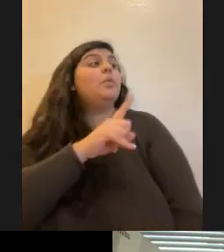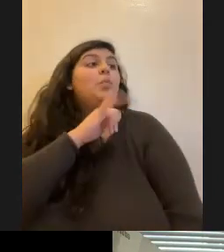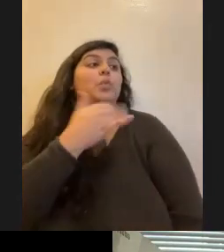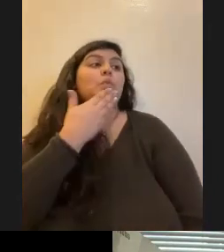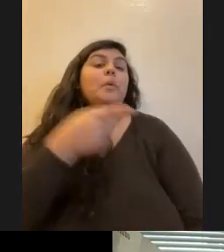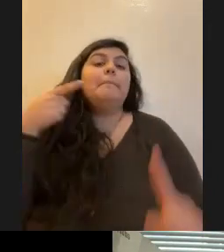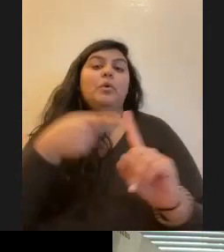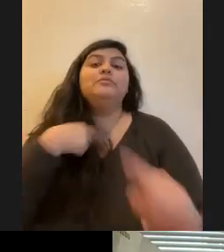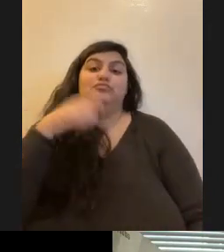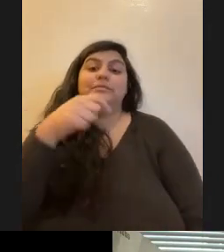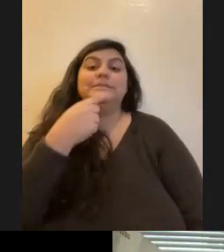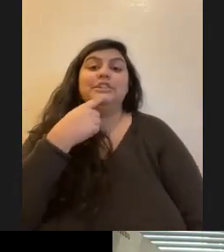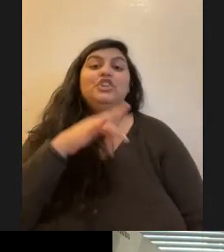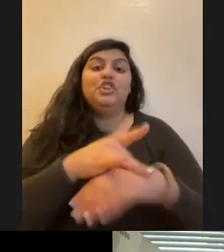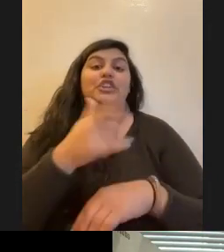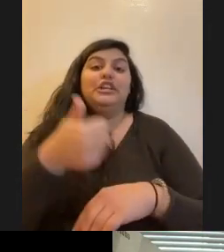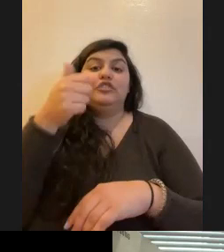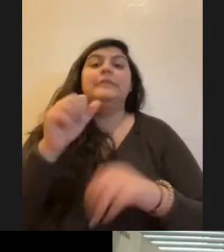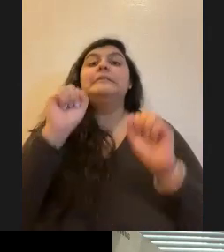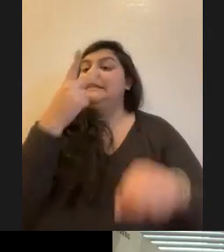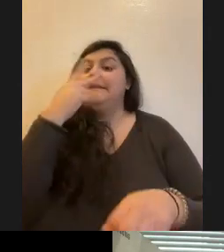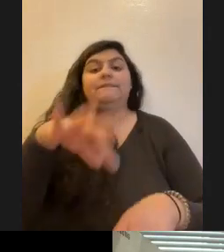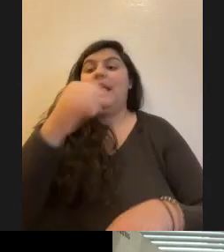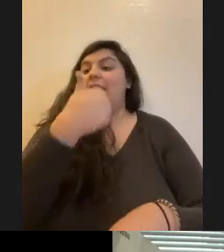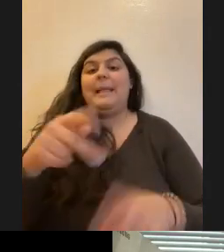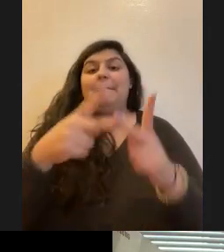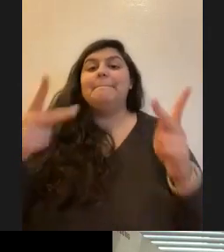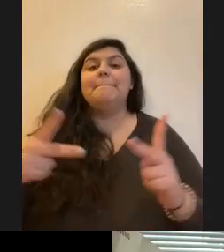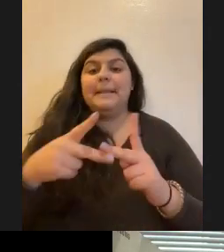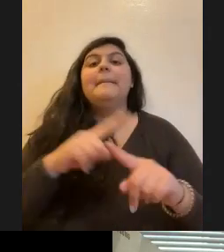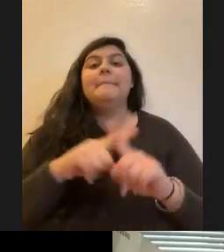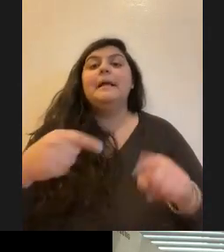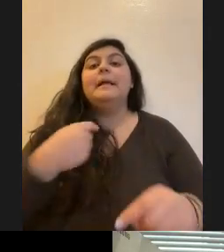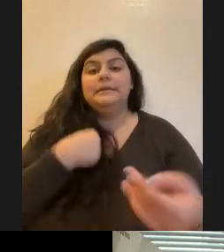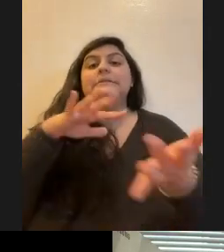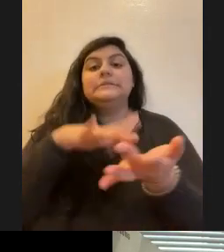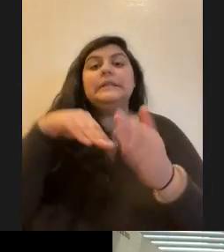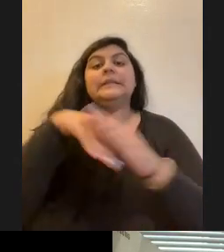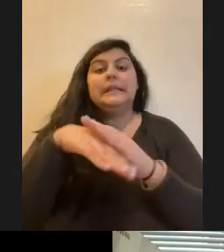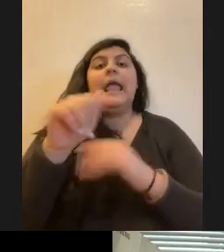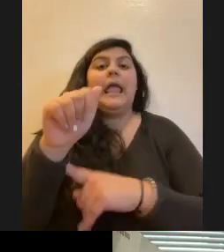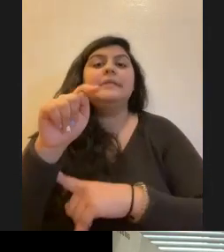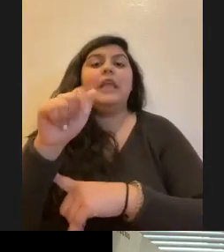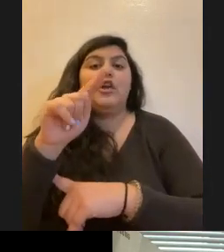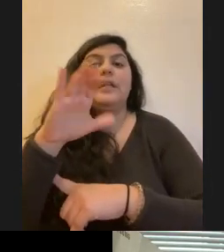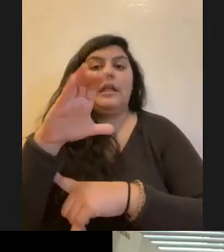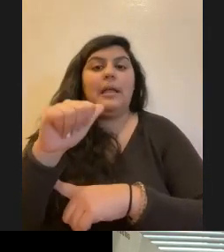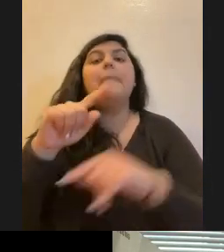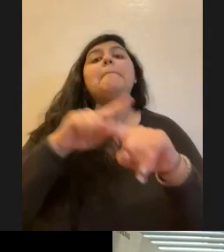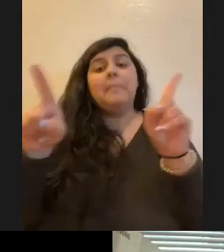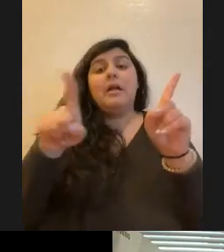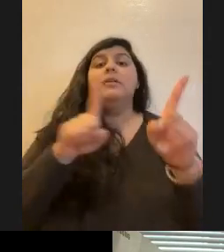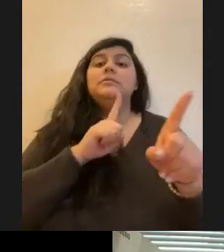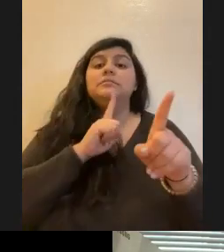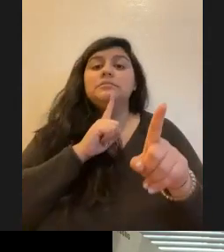that I should have mentioned earlier. But yeah, you can find zooplankton anywhere. So I particularly study them in Antarctica. But you can just